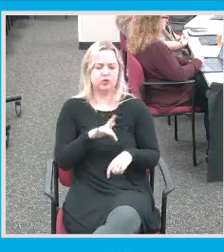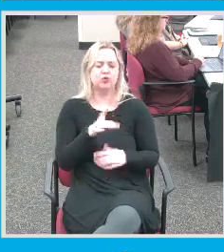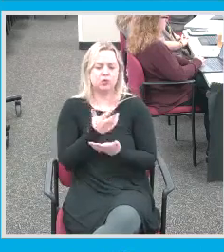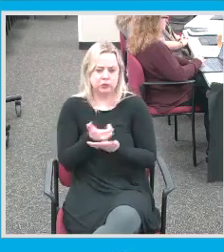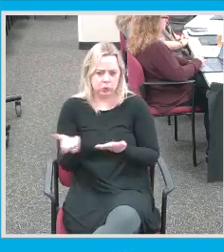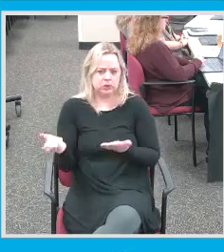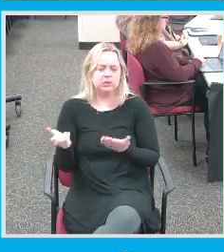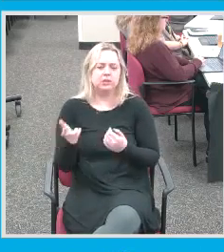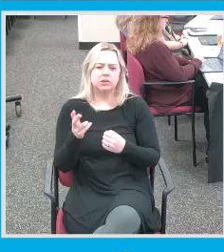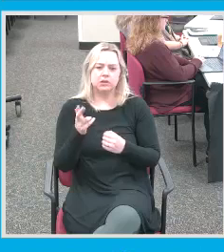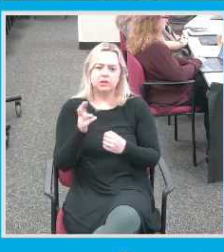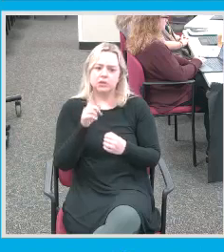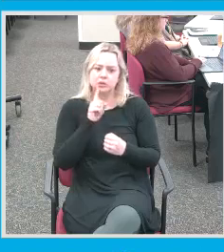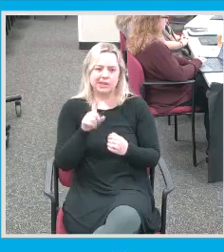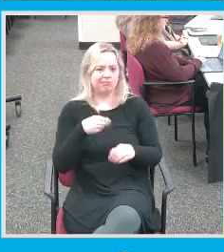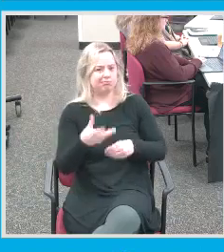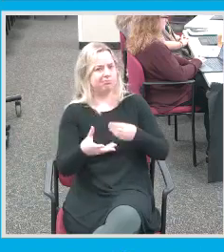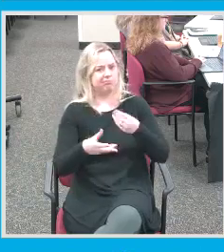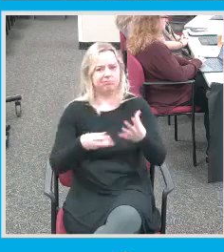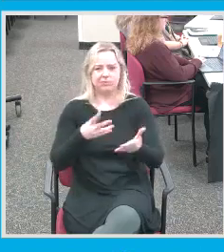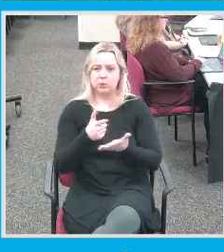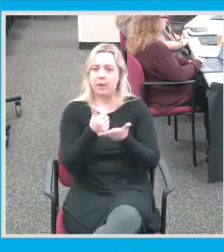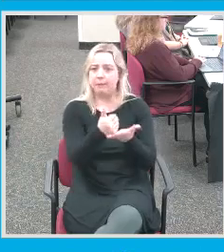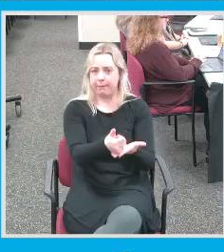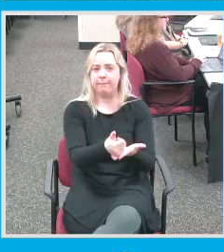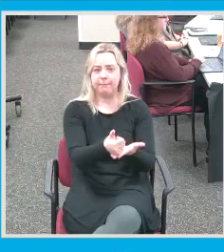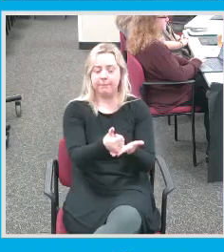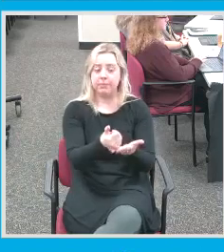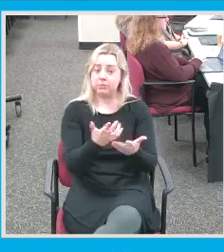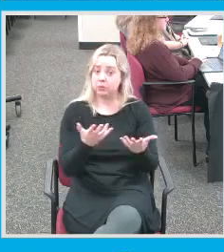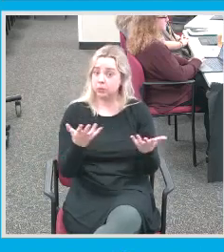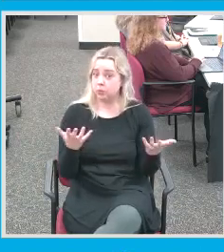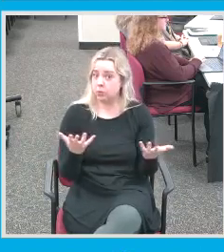to help them either never start or to quit.